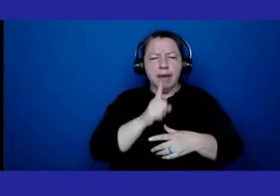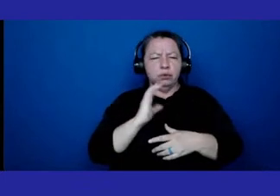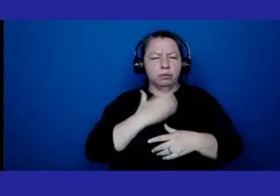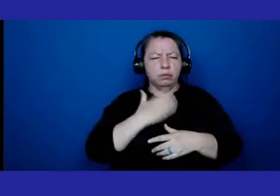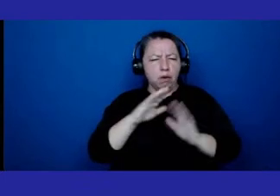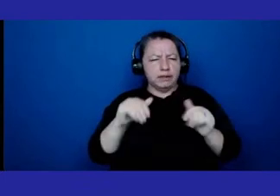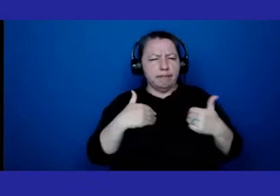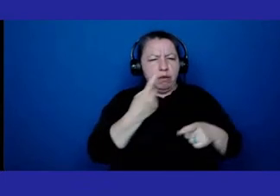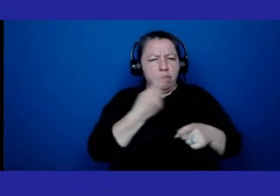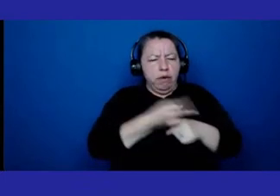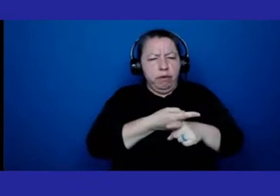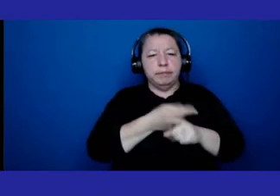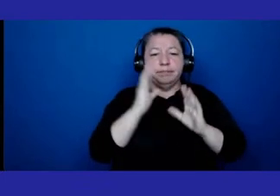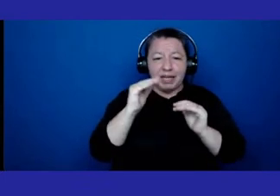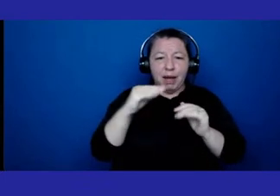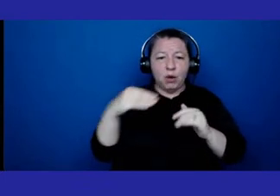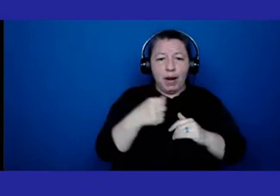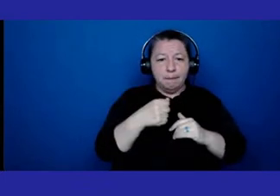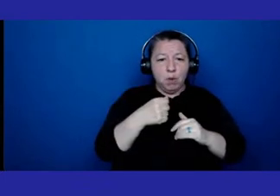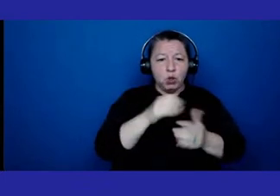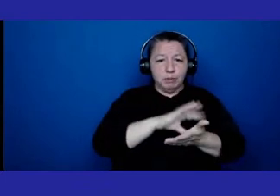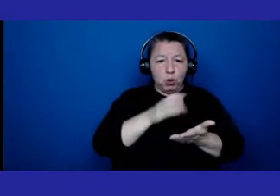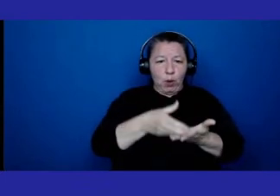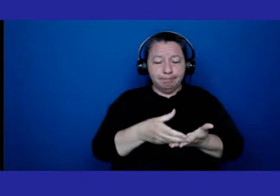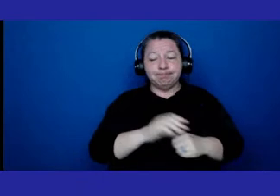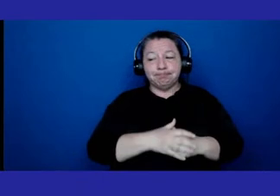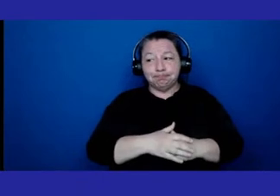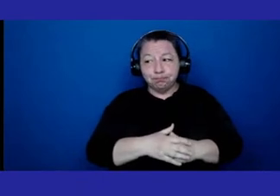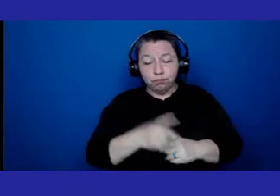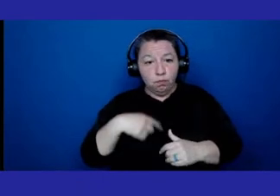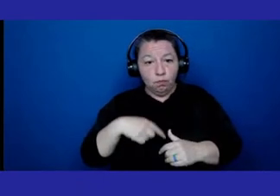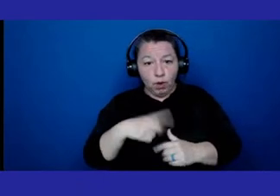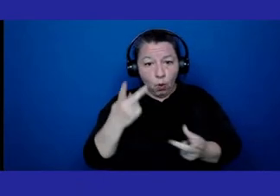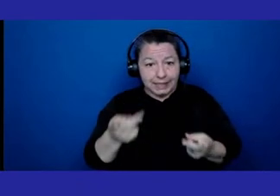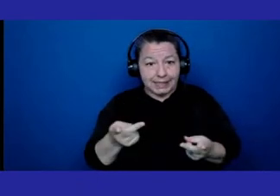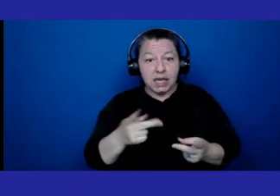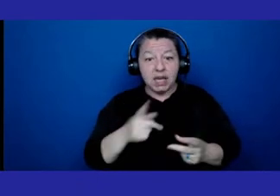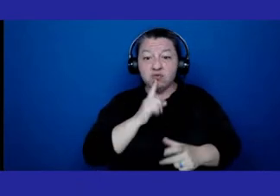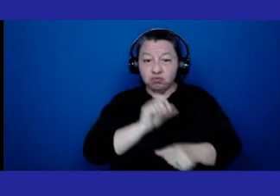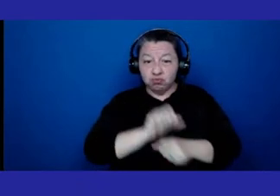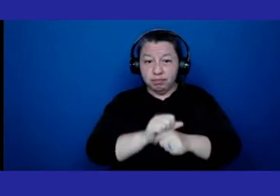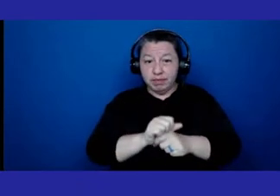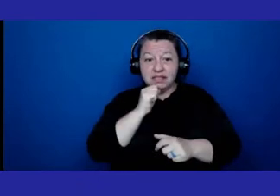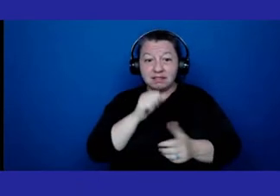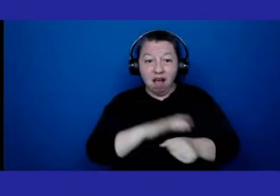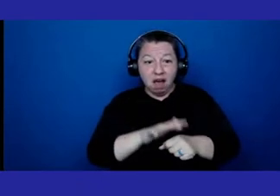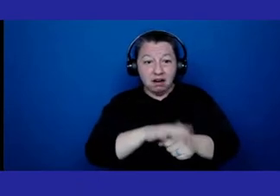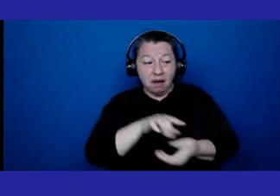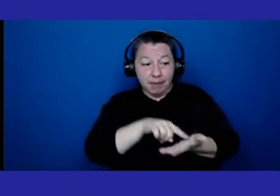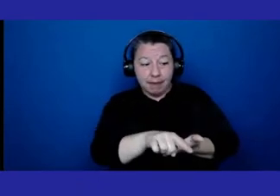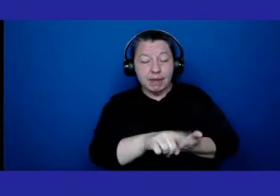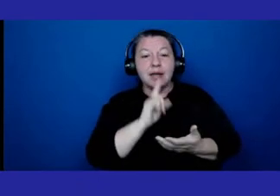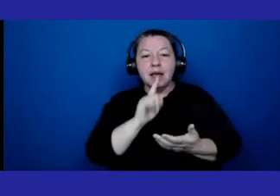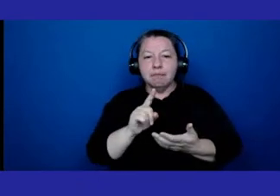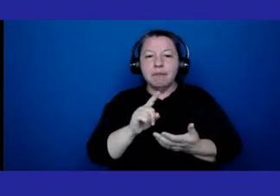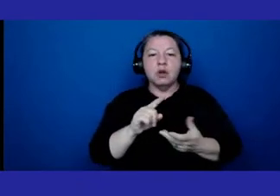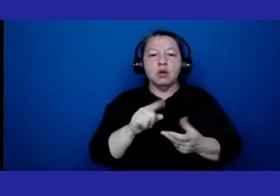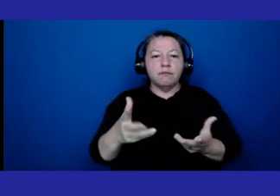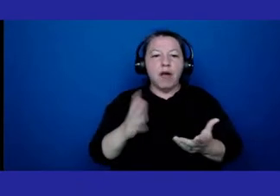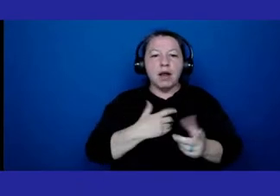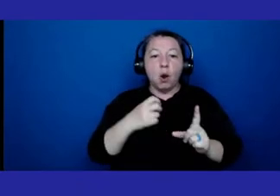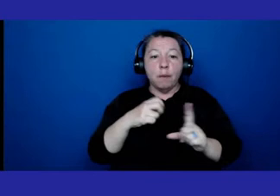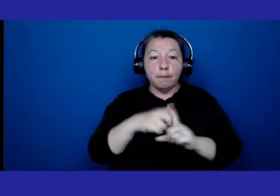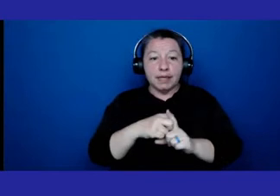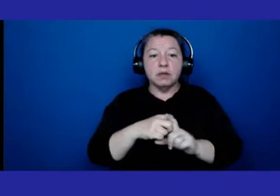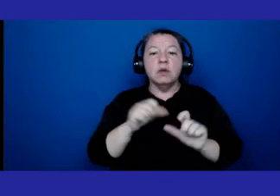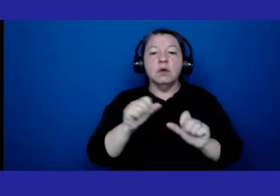correct expected reimbursement, and where we find true underpayments, to make sure that we do our appeals so we could get the